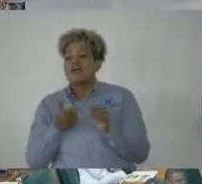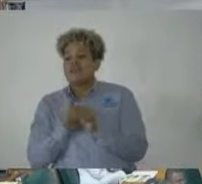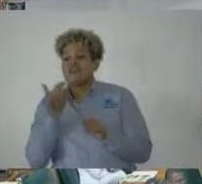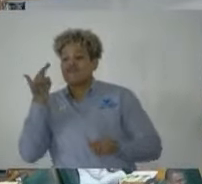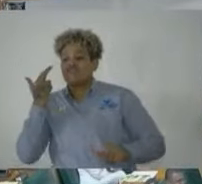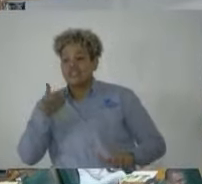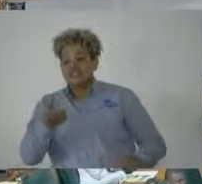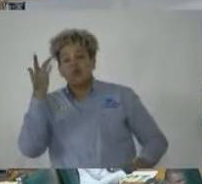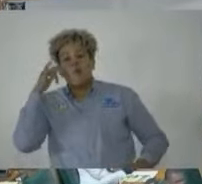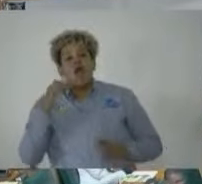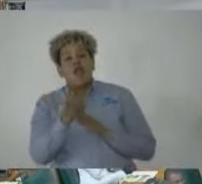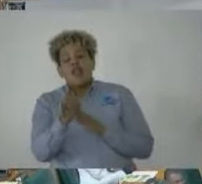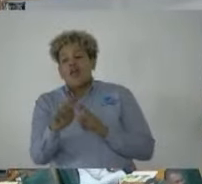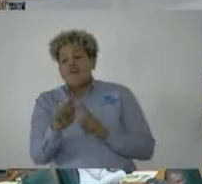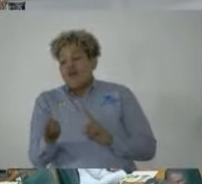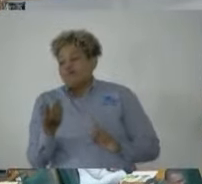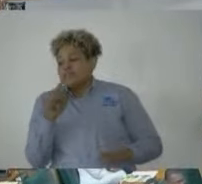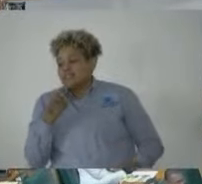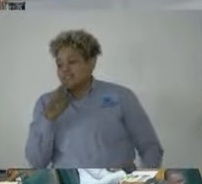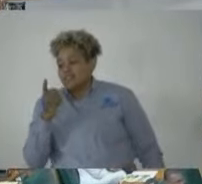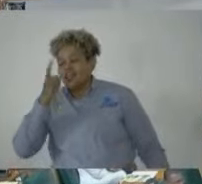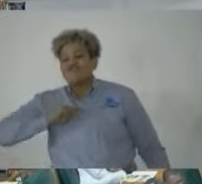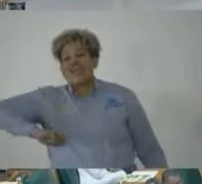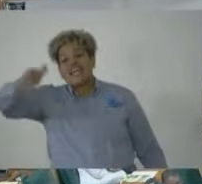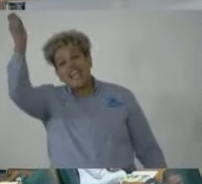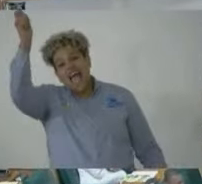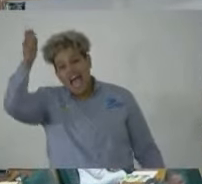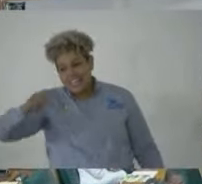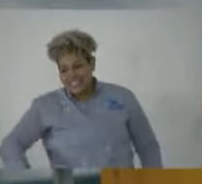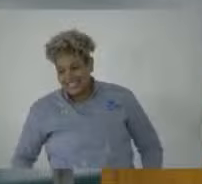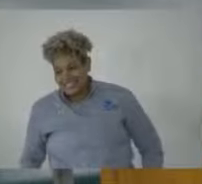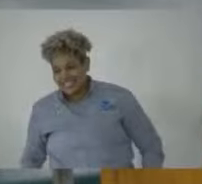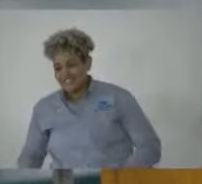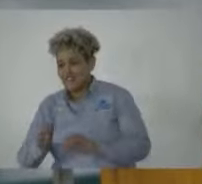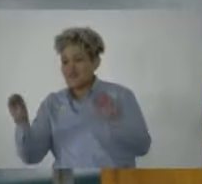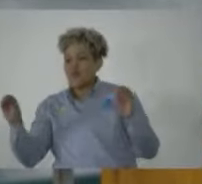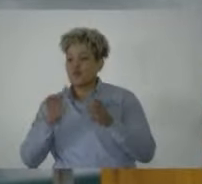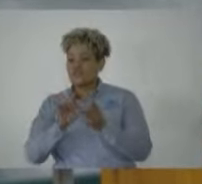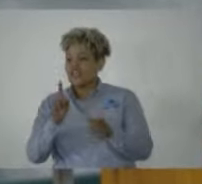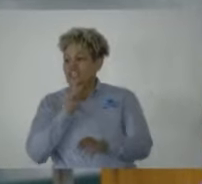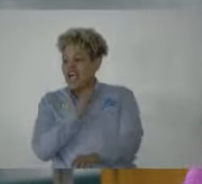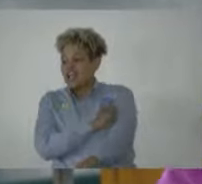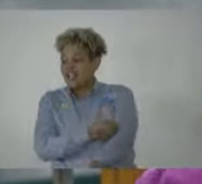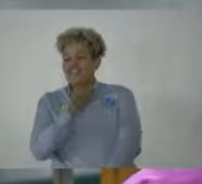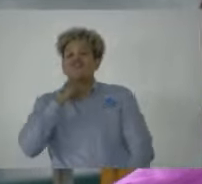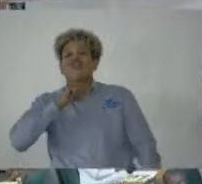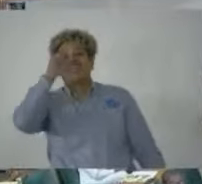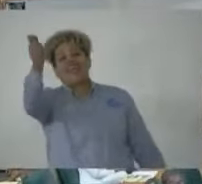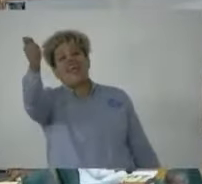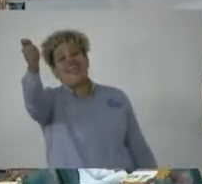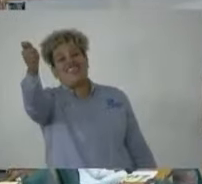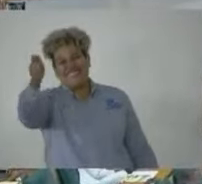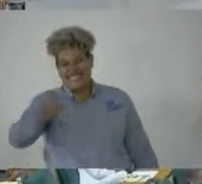the Leader of Opposition, and he has no such authority.